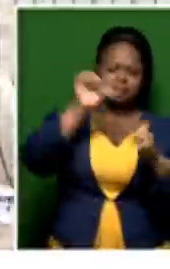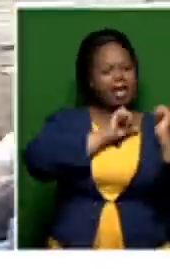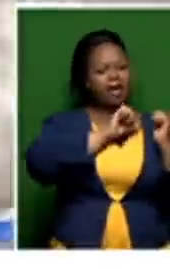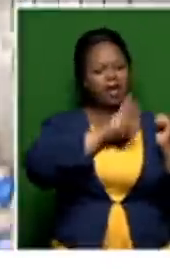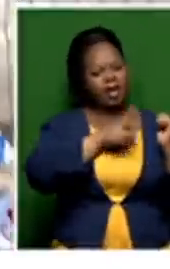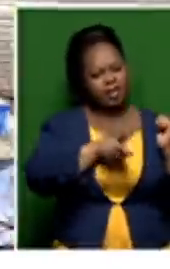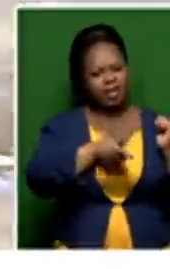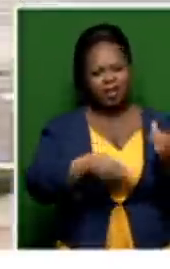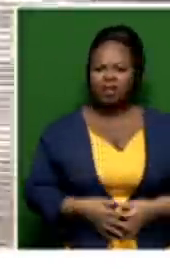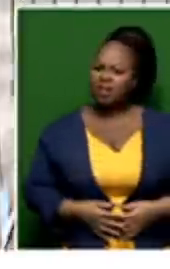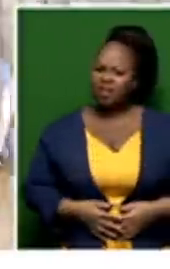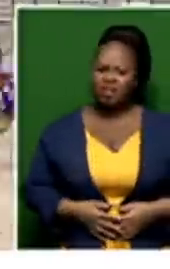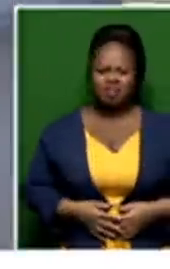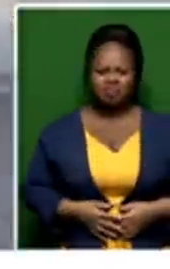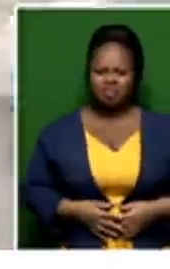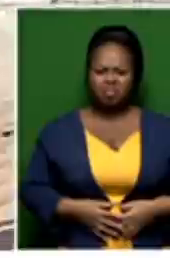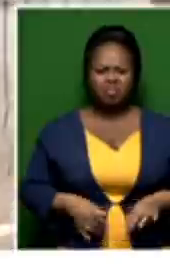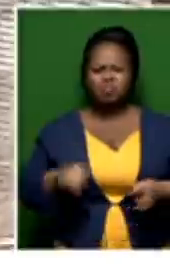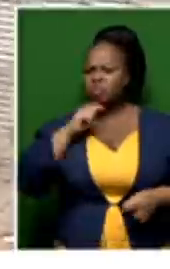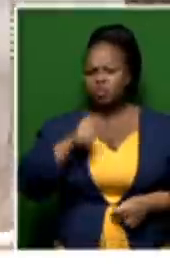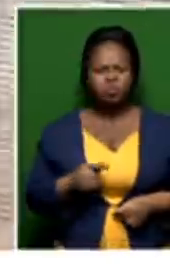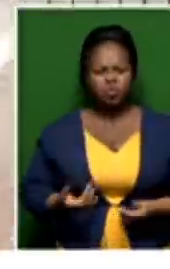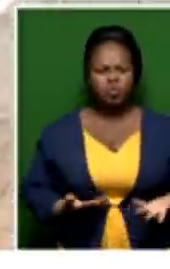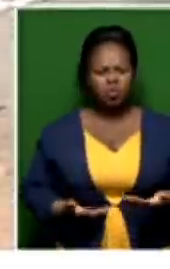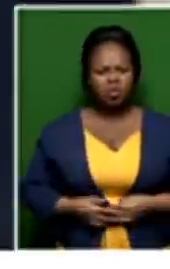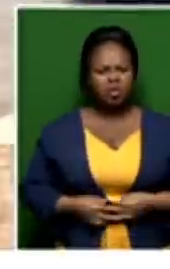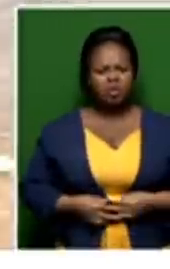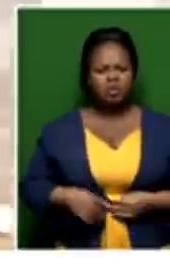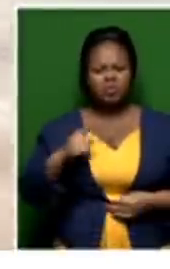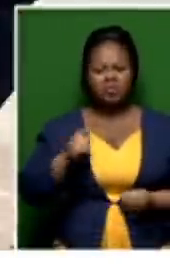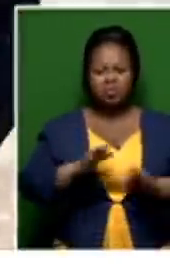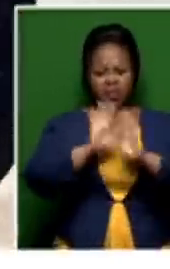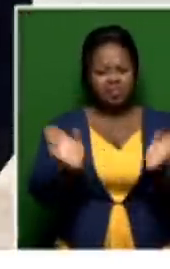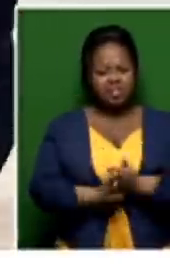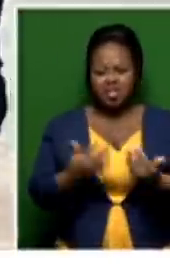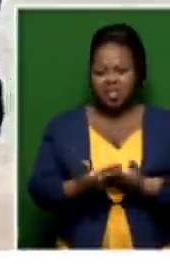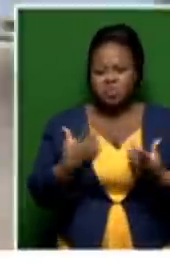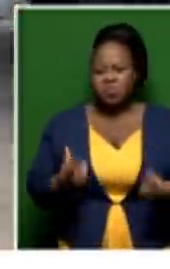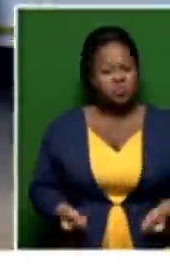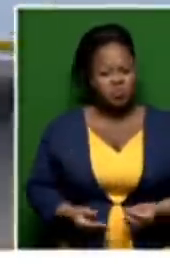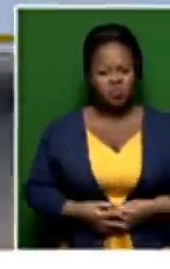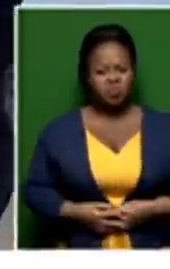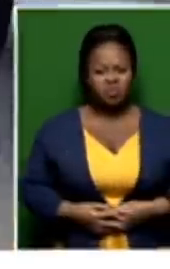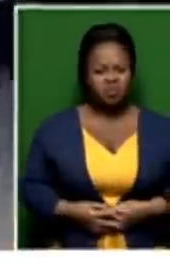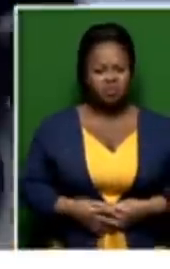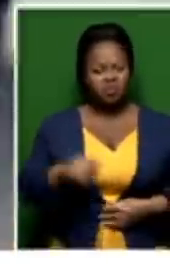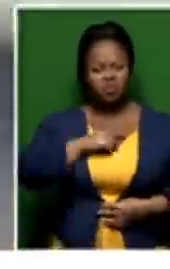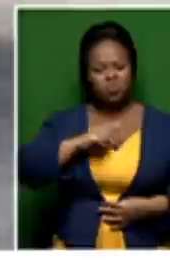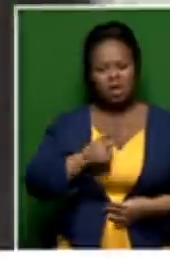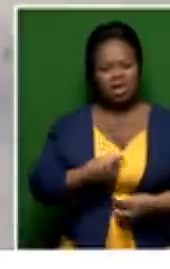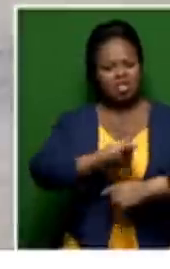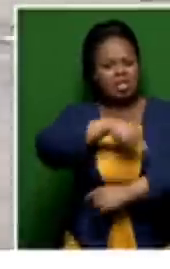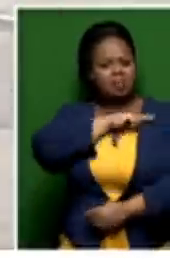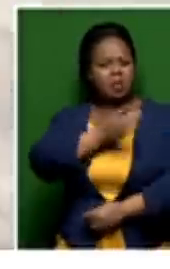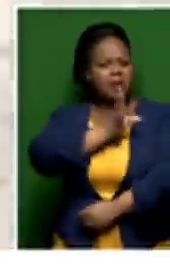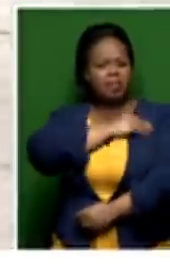back again, completely overpowered in terms of what they can do, in terms of the manpower